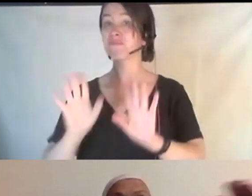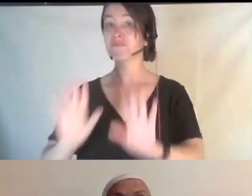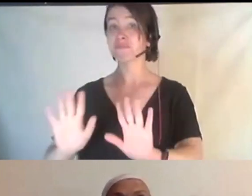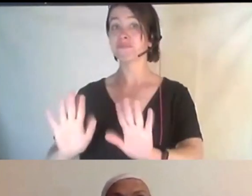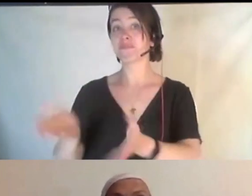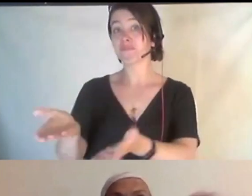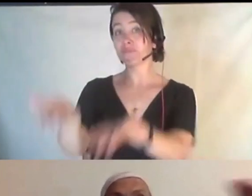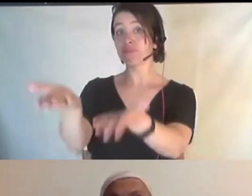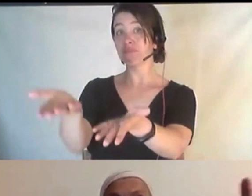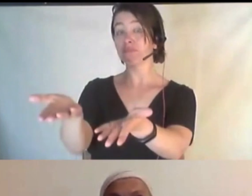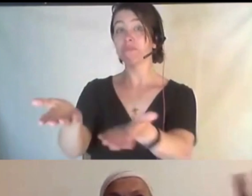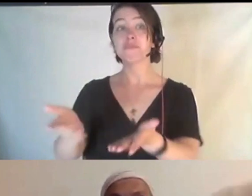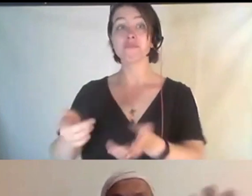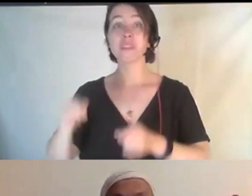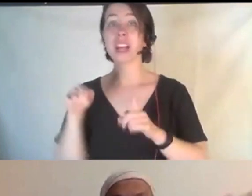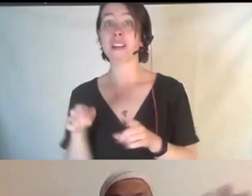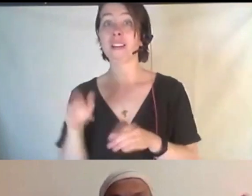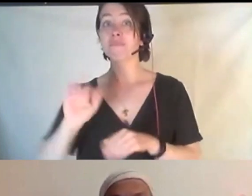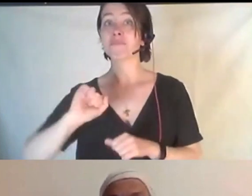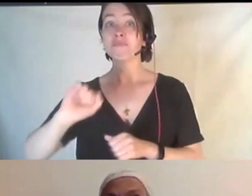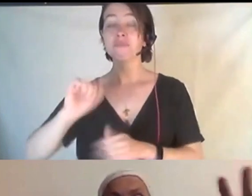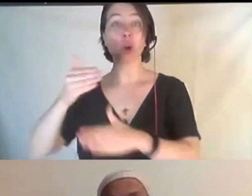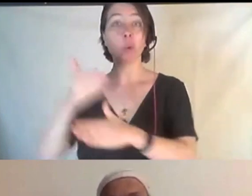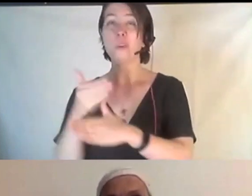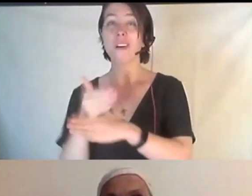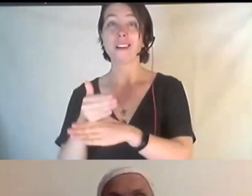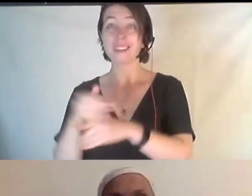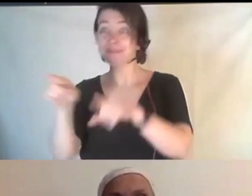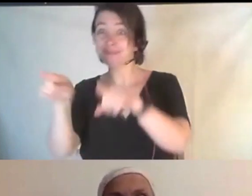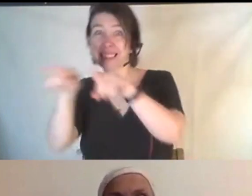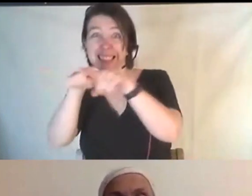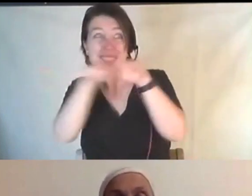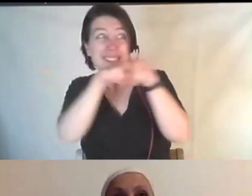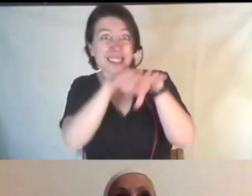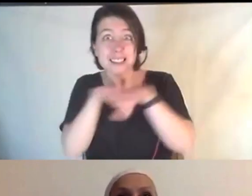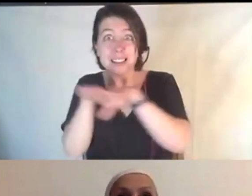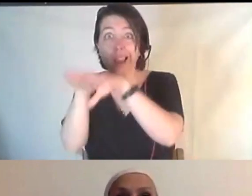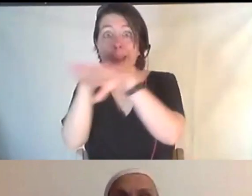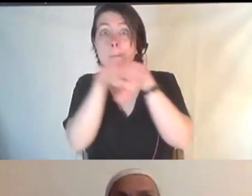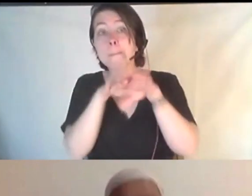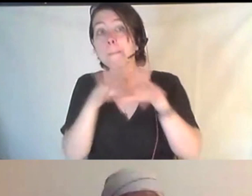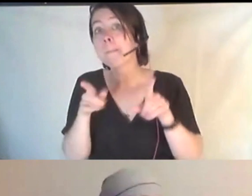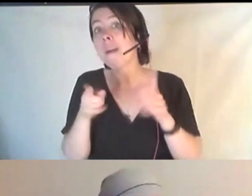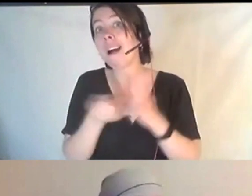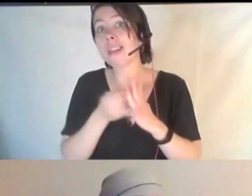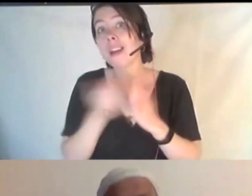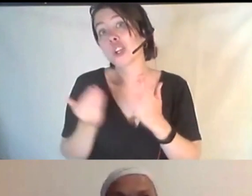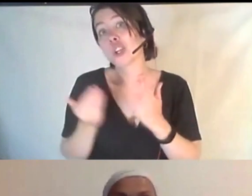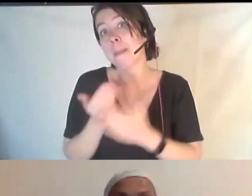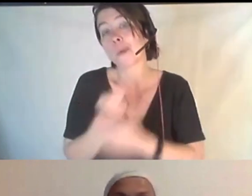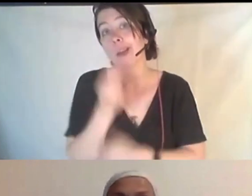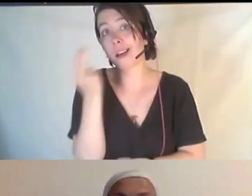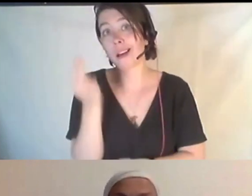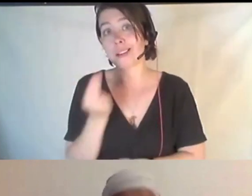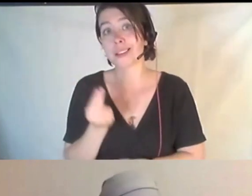sits entirely happily equally on the level with all other contemporary artists, you know. So it's I can't even remember